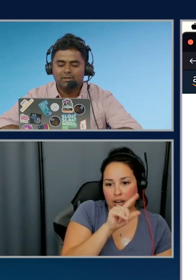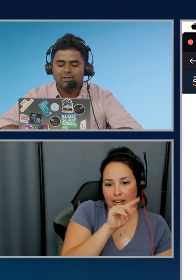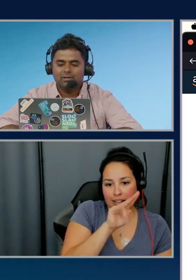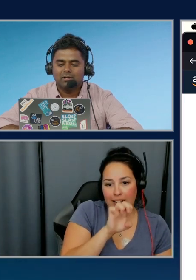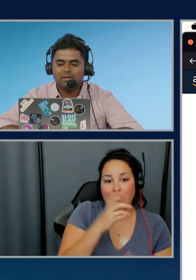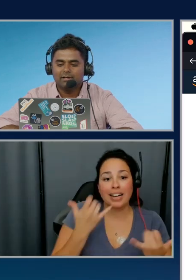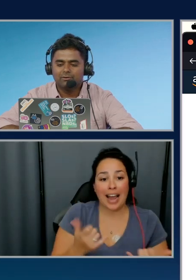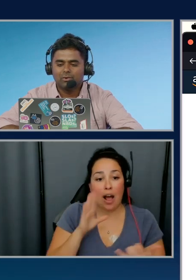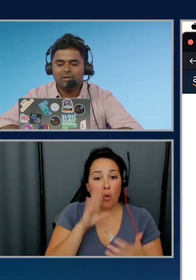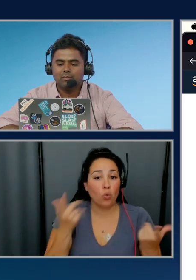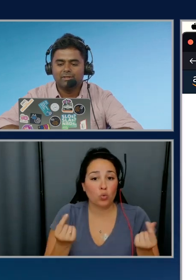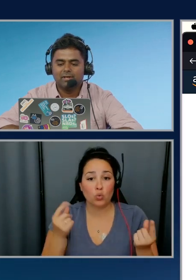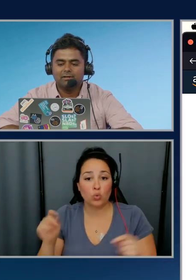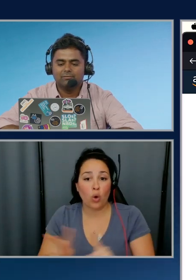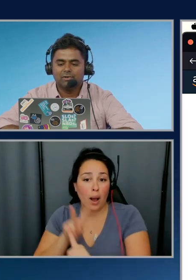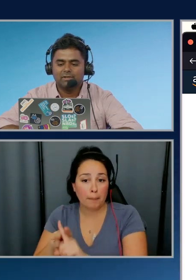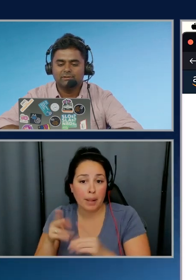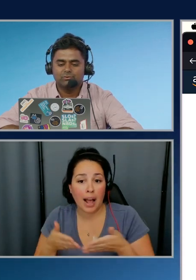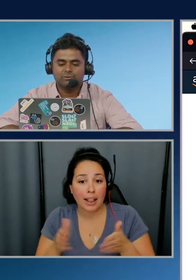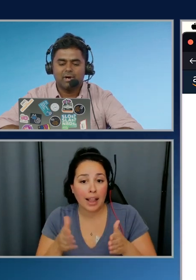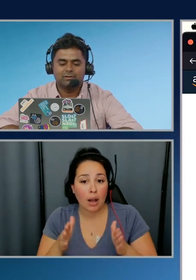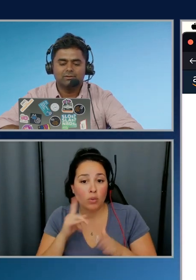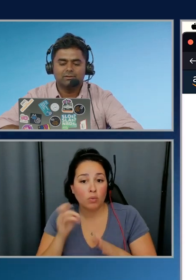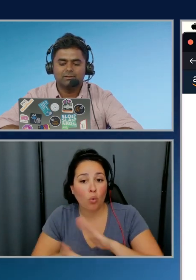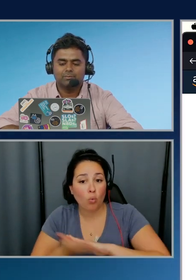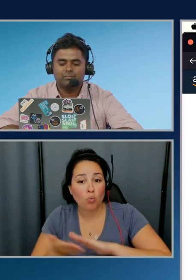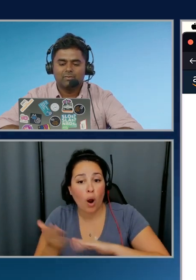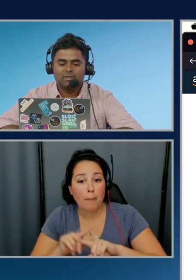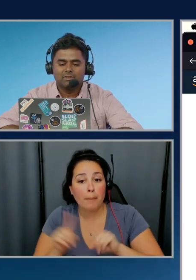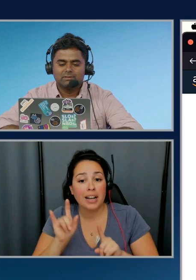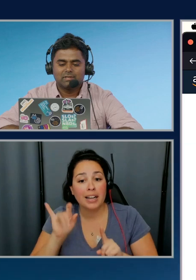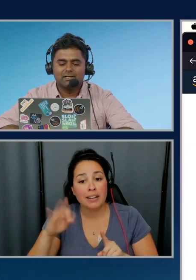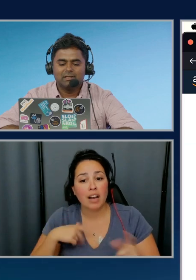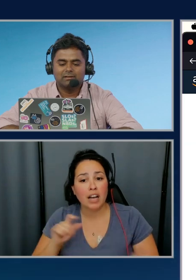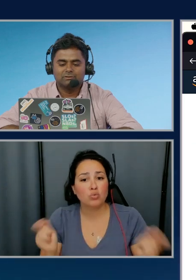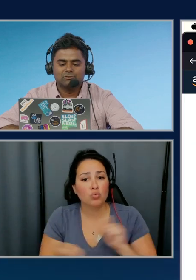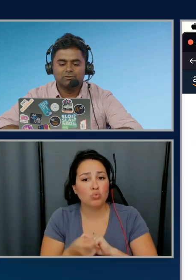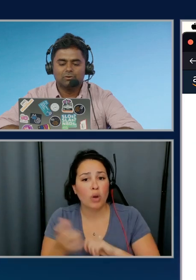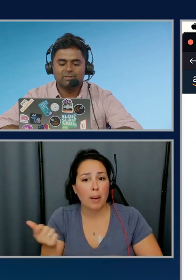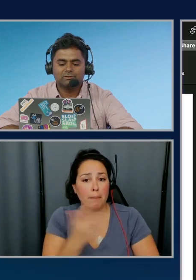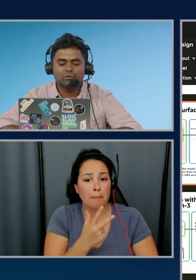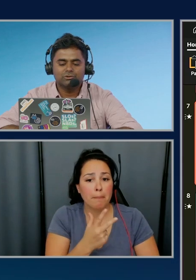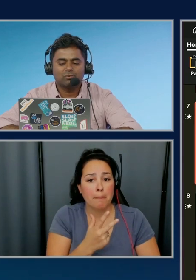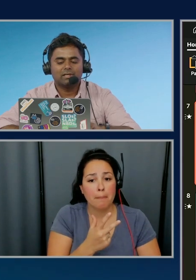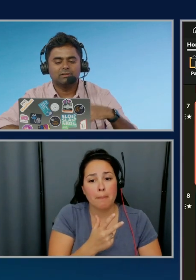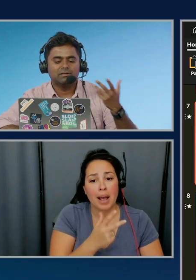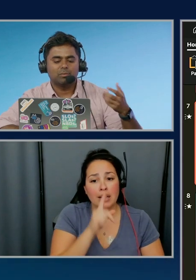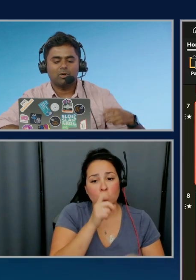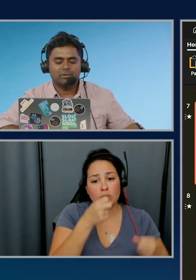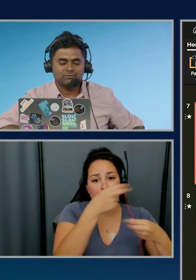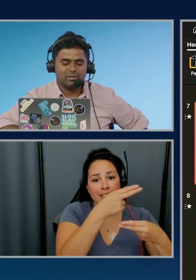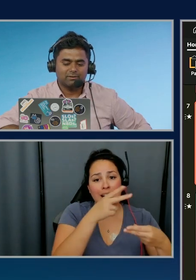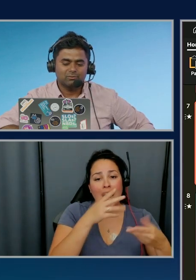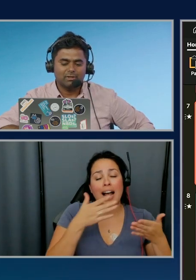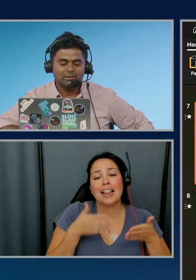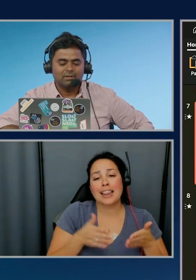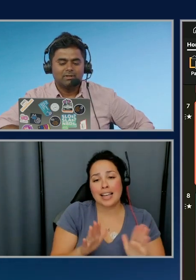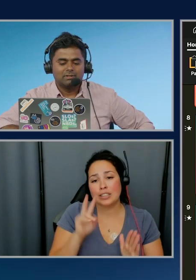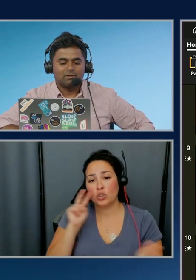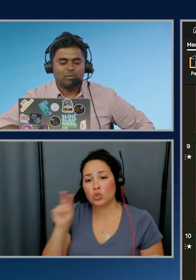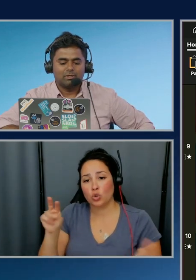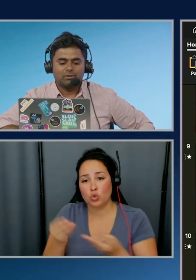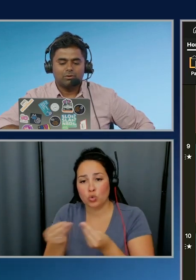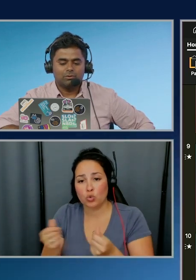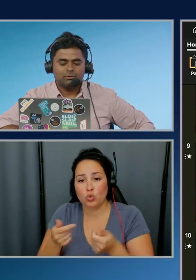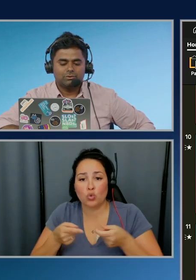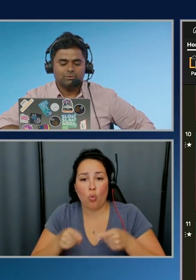right? Let it run. But then if I switch back to the slide deck, let's look at the solution while the deployment is running, right?